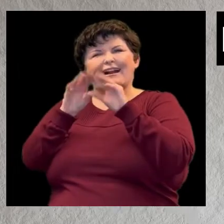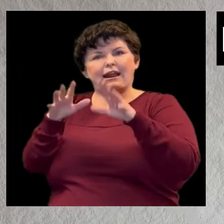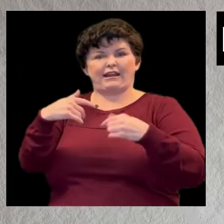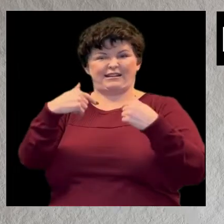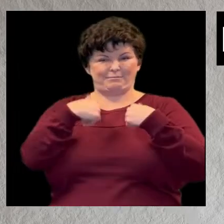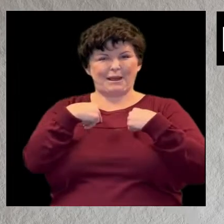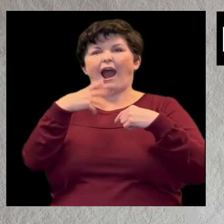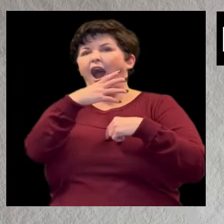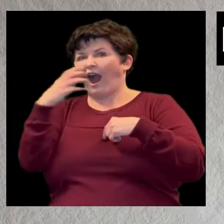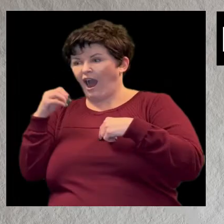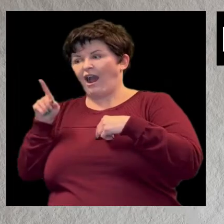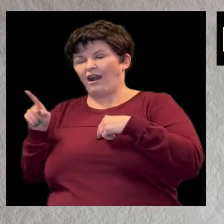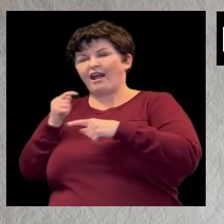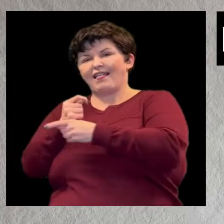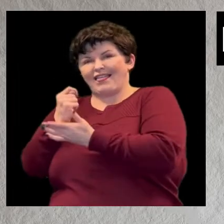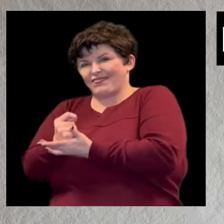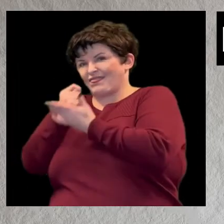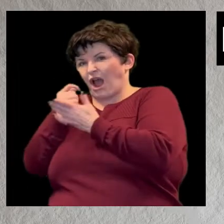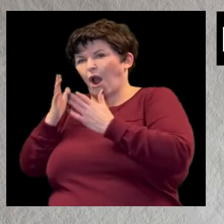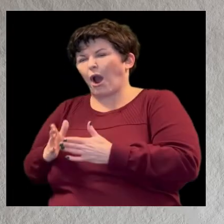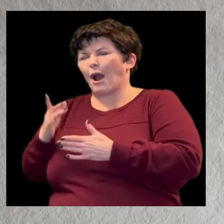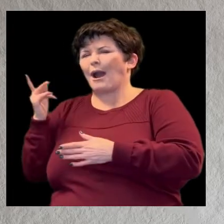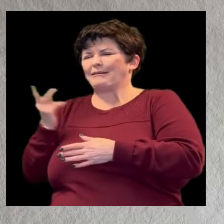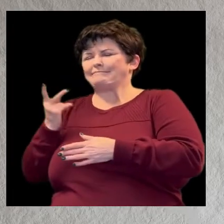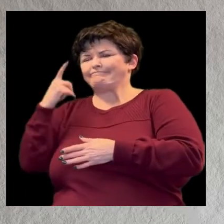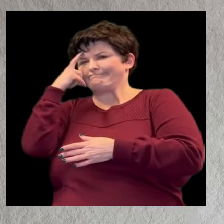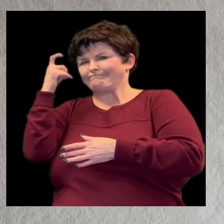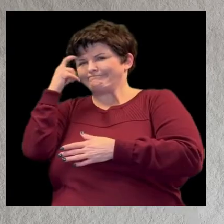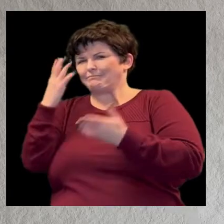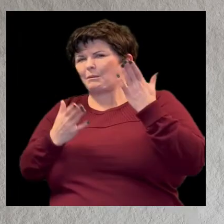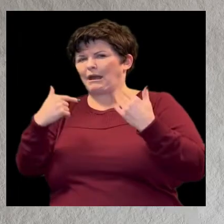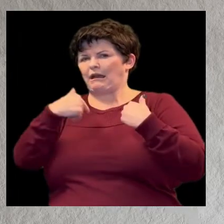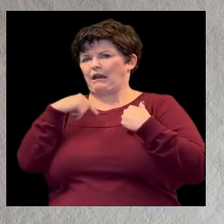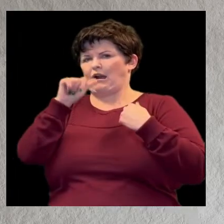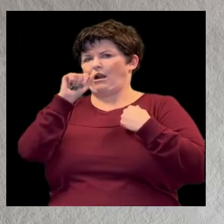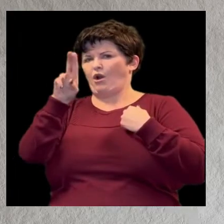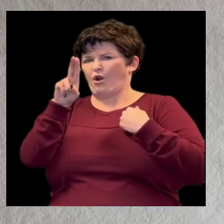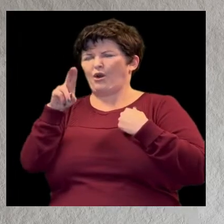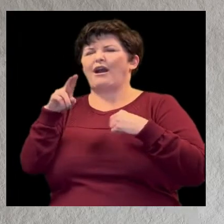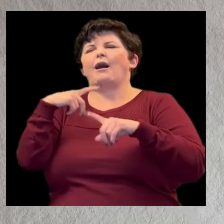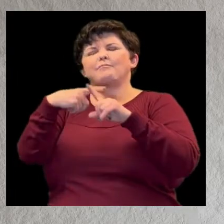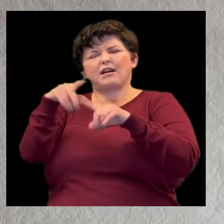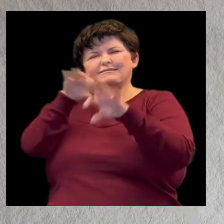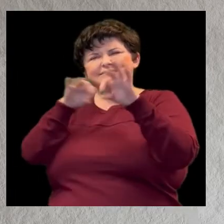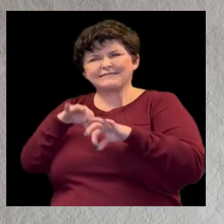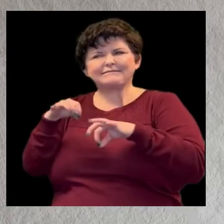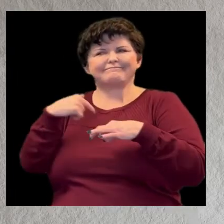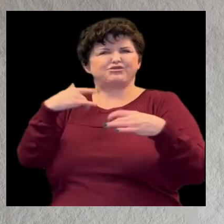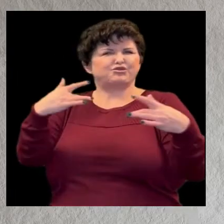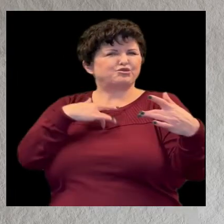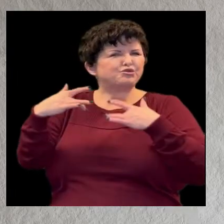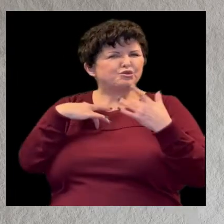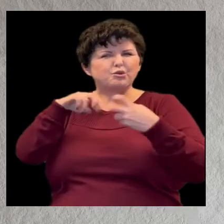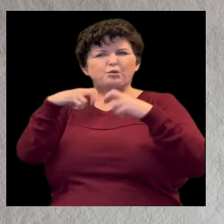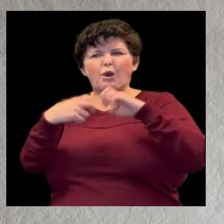were suspecting that I'm autistic, and I explained my concerns and problems with the medication. And because I had